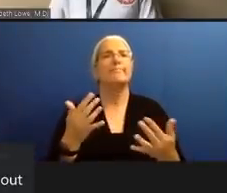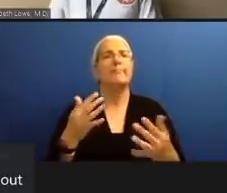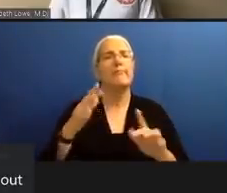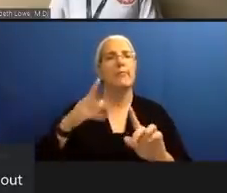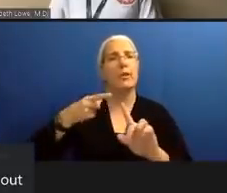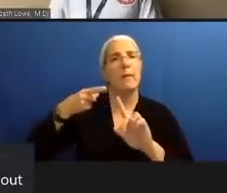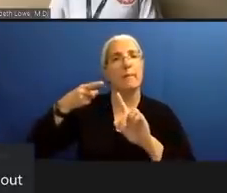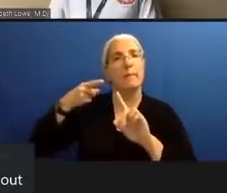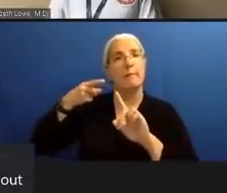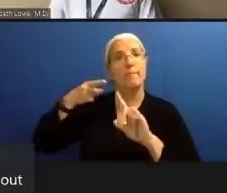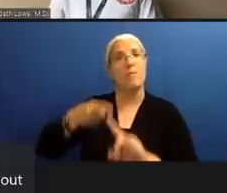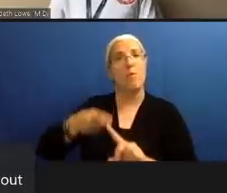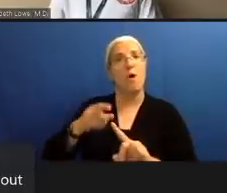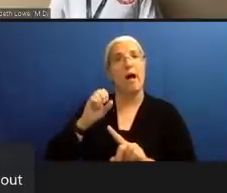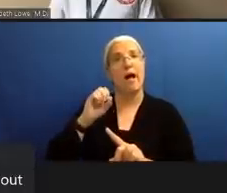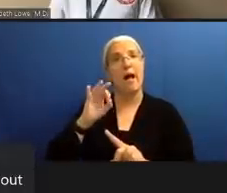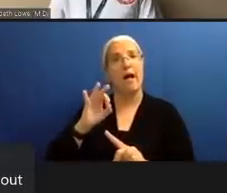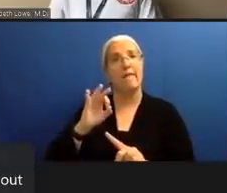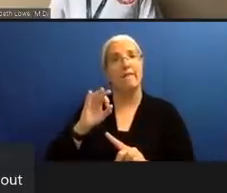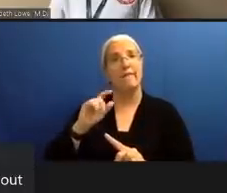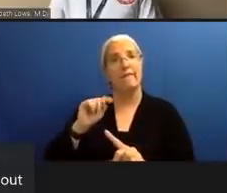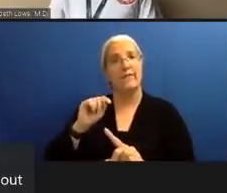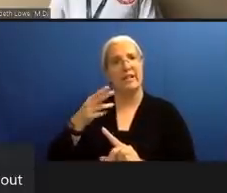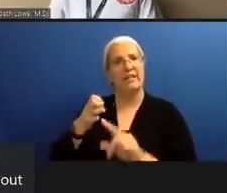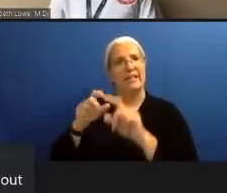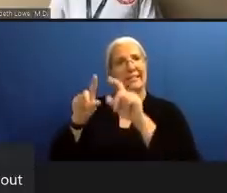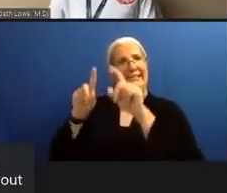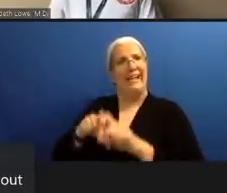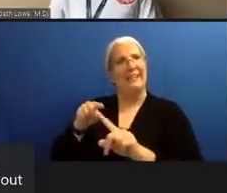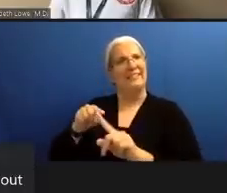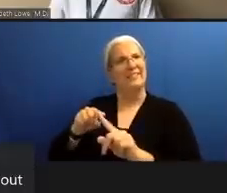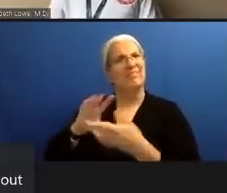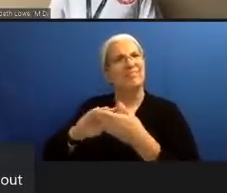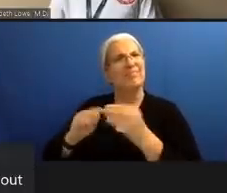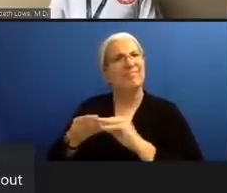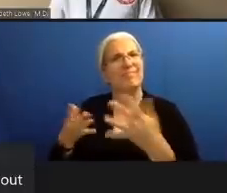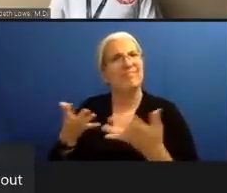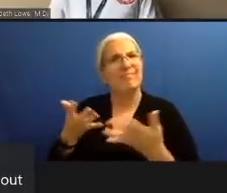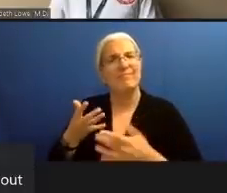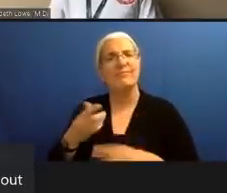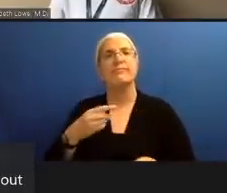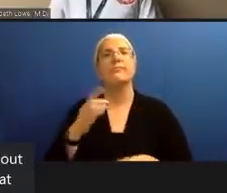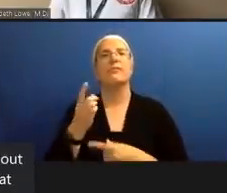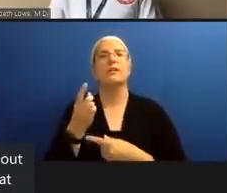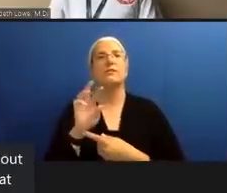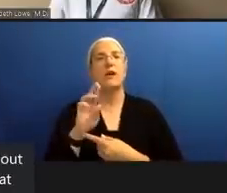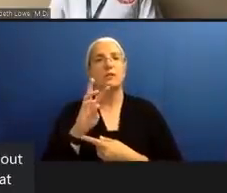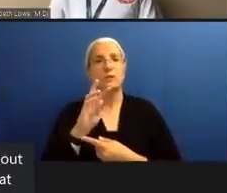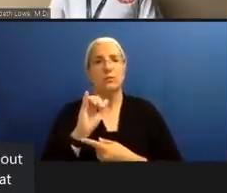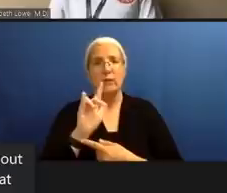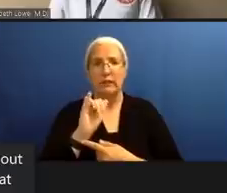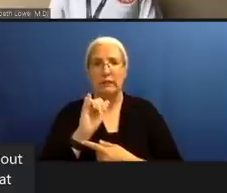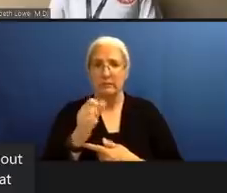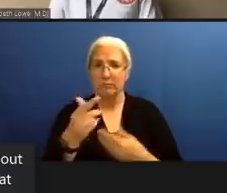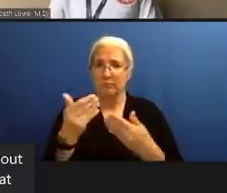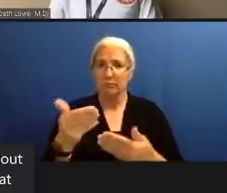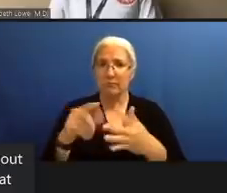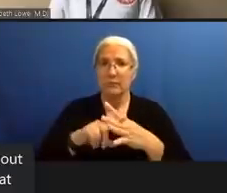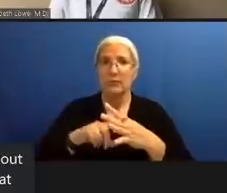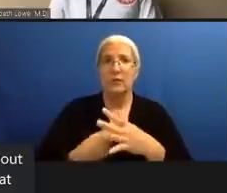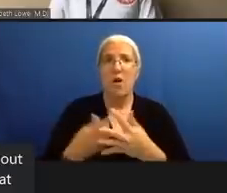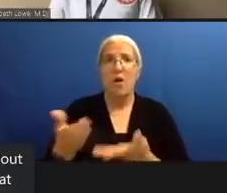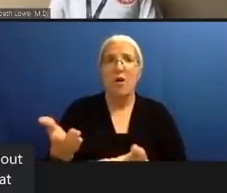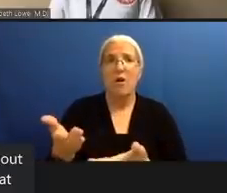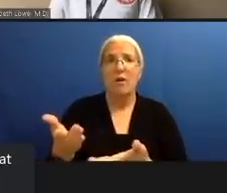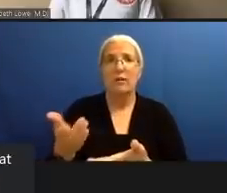So Dr. Willis, would you like to start that off, or I will allow you to defer to one of your colleagues if you so